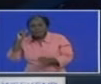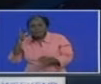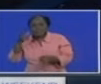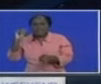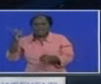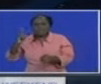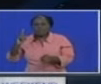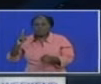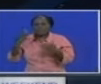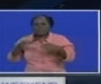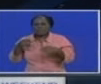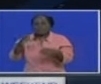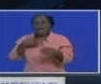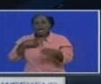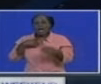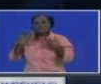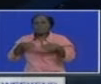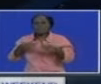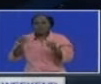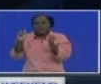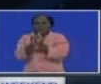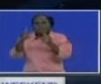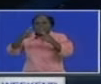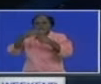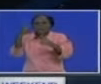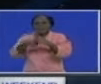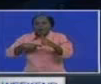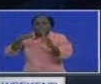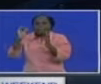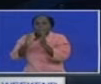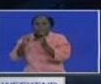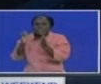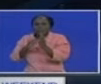was carrying 59 passengers from Wingi. Sharon Mamanyi brings us the story.